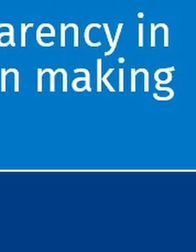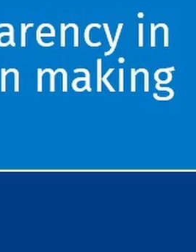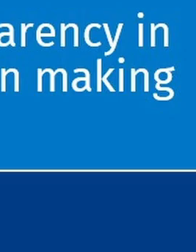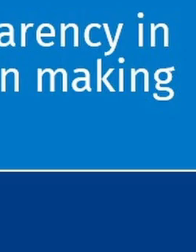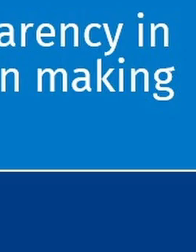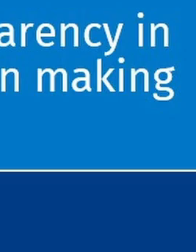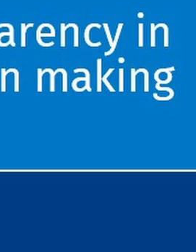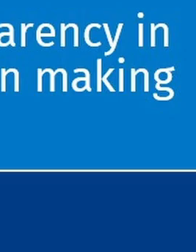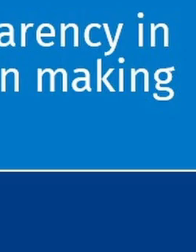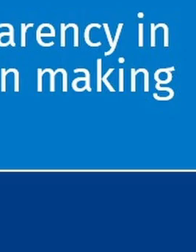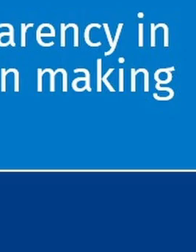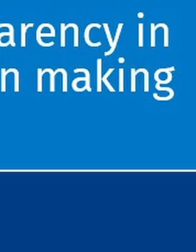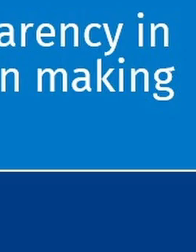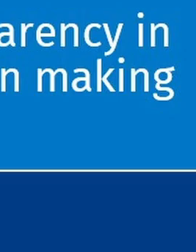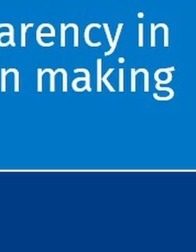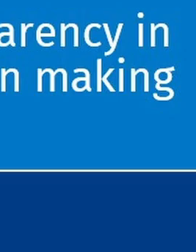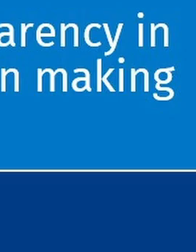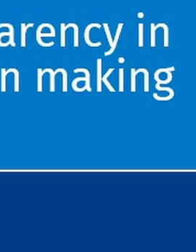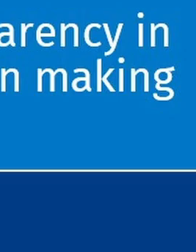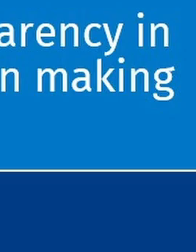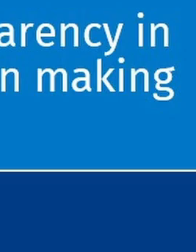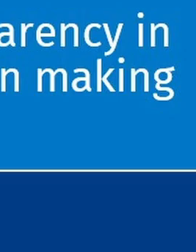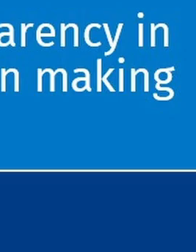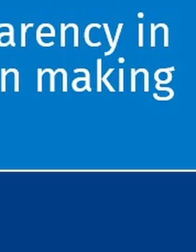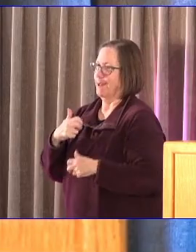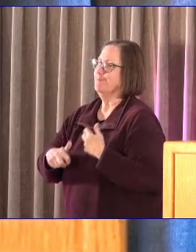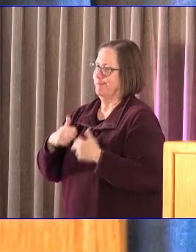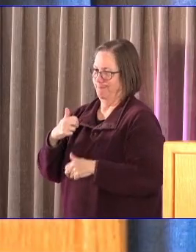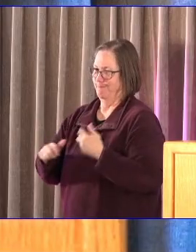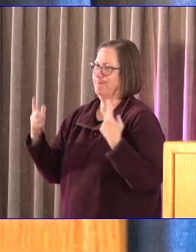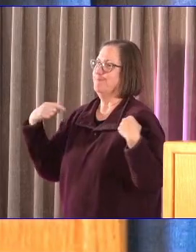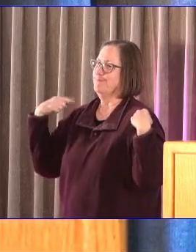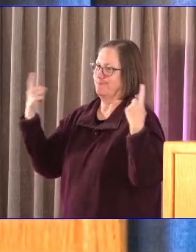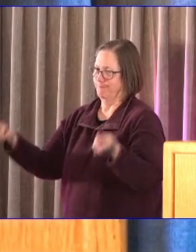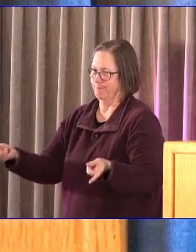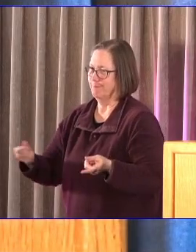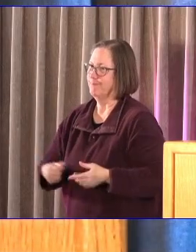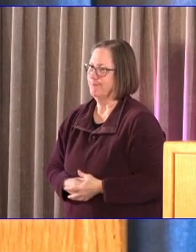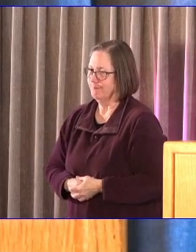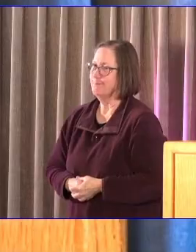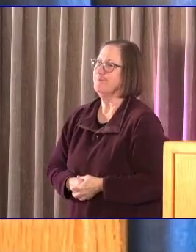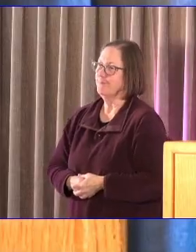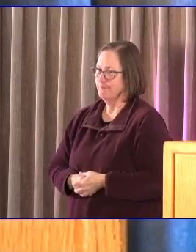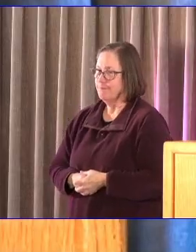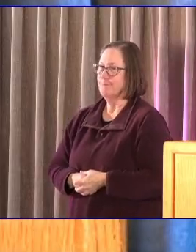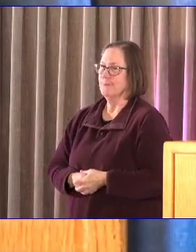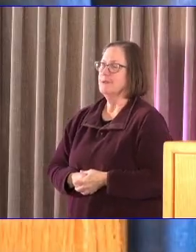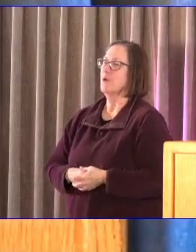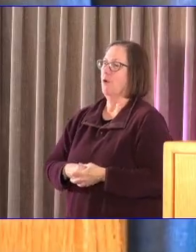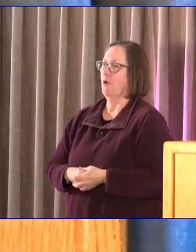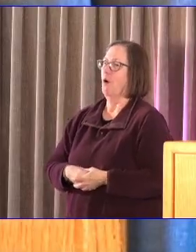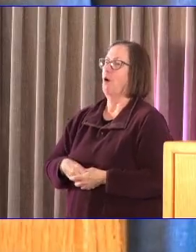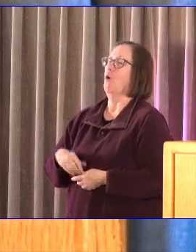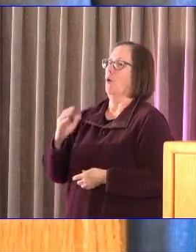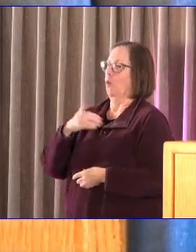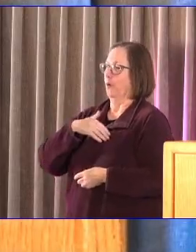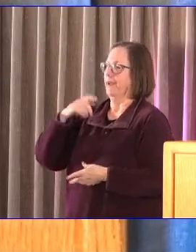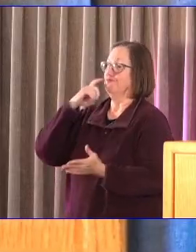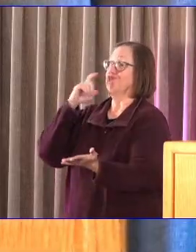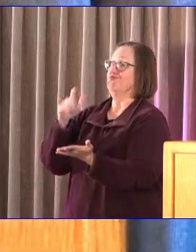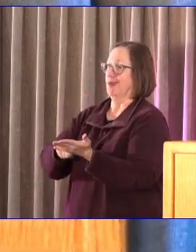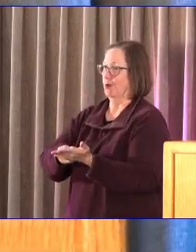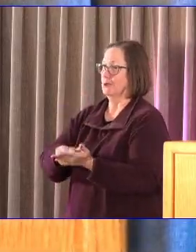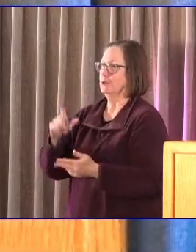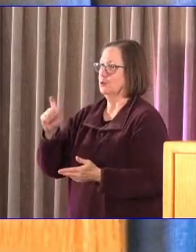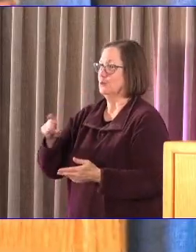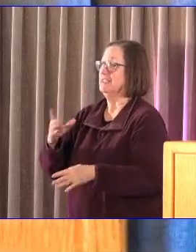going to fix, but I wanted to make it aware that this is some of the things that we are learning about how we communicate and so forth. And kind of one of the reasons why